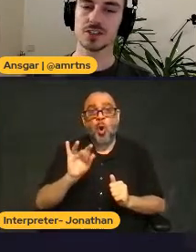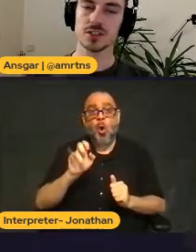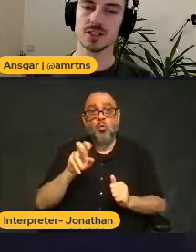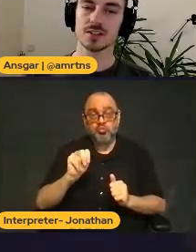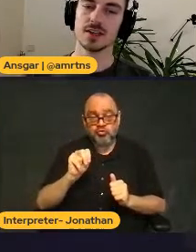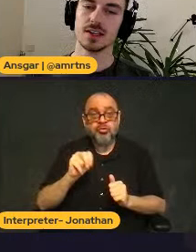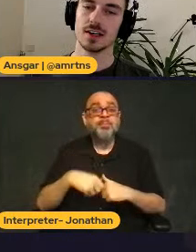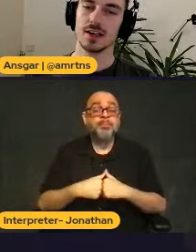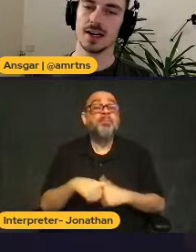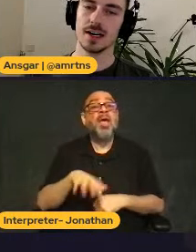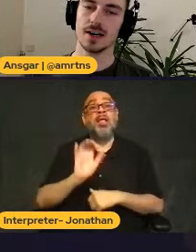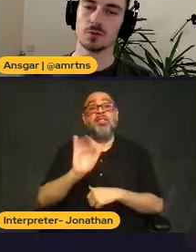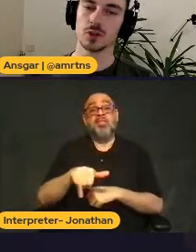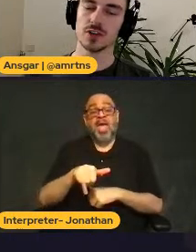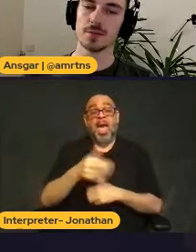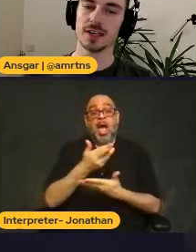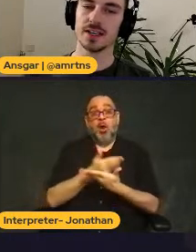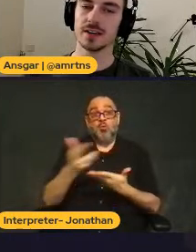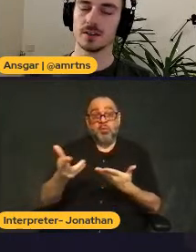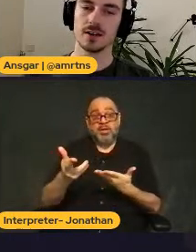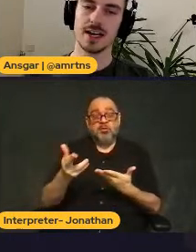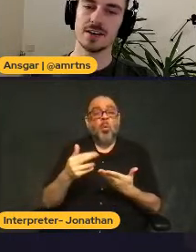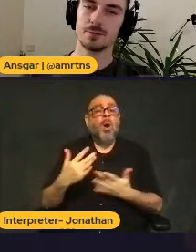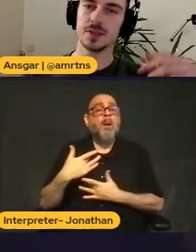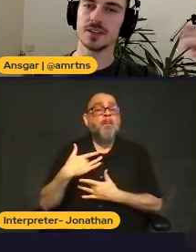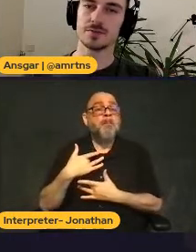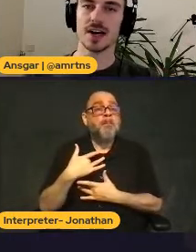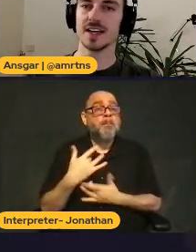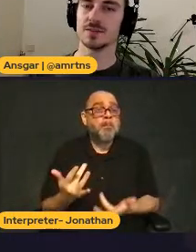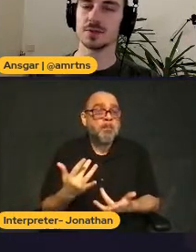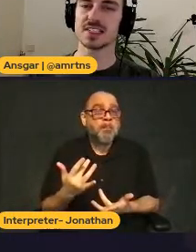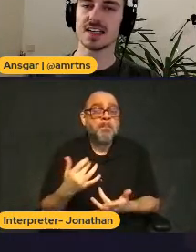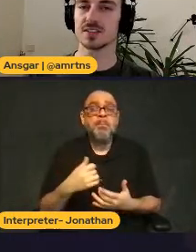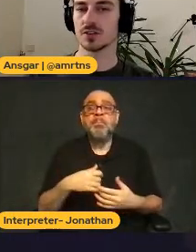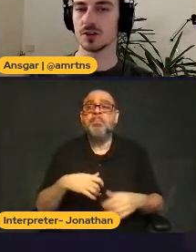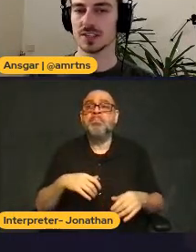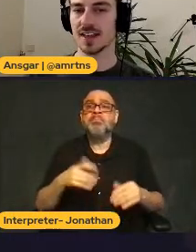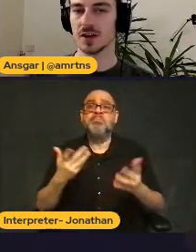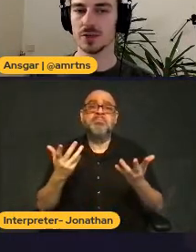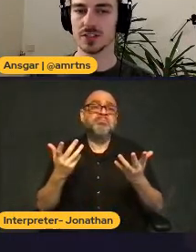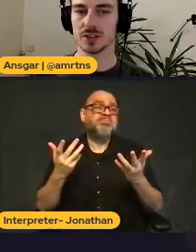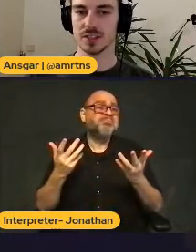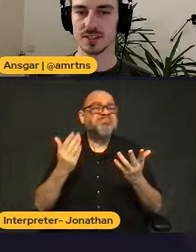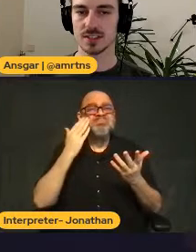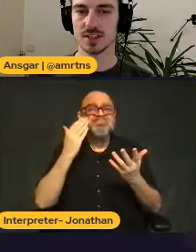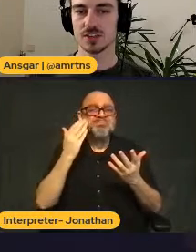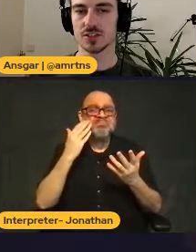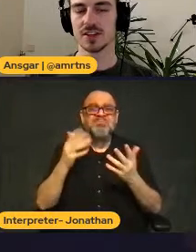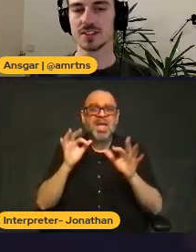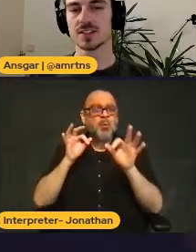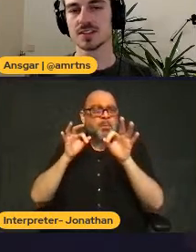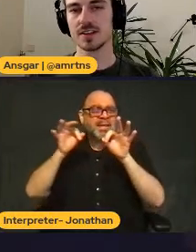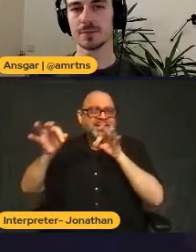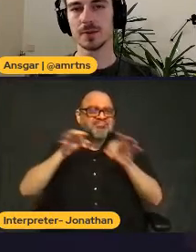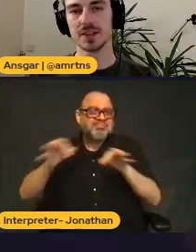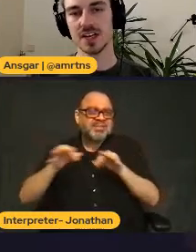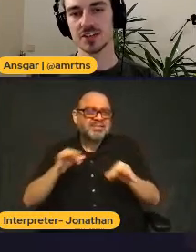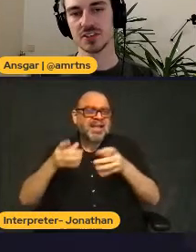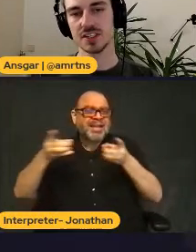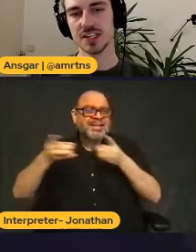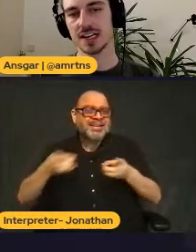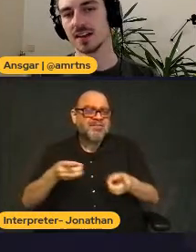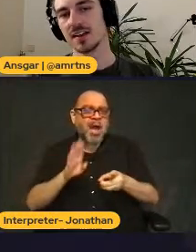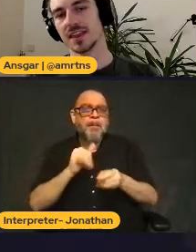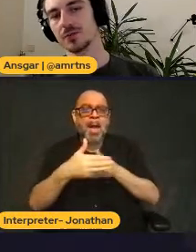that resource would normally have been defined besides those other resources. So this is the